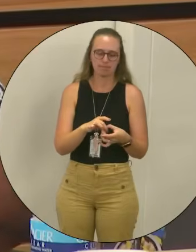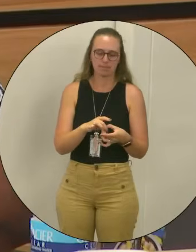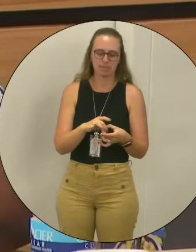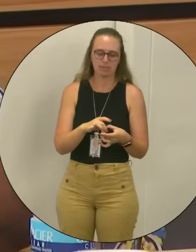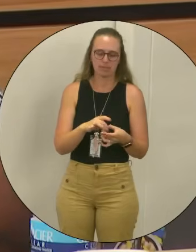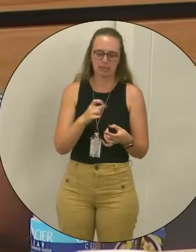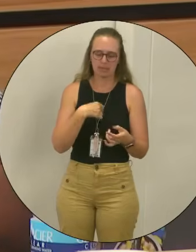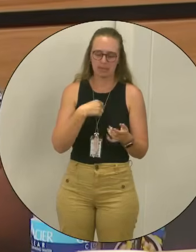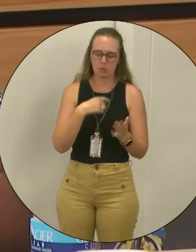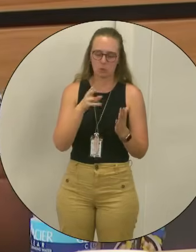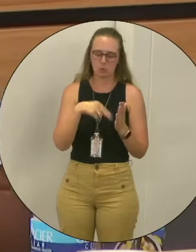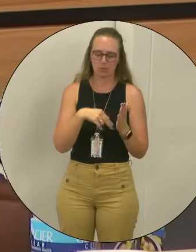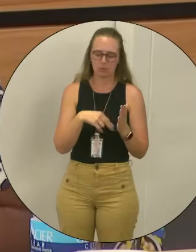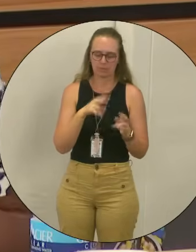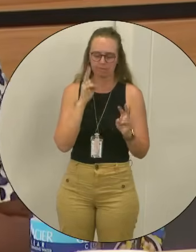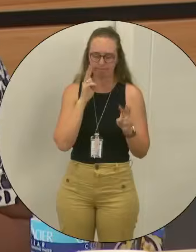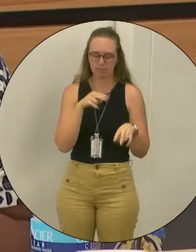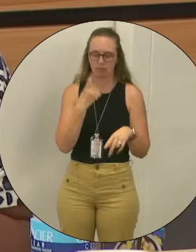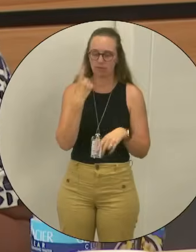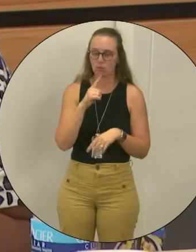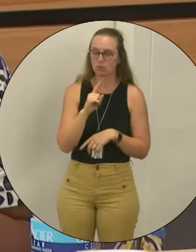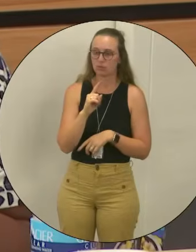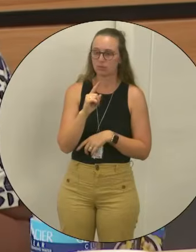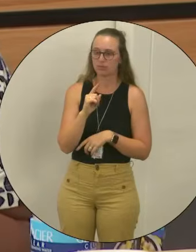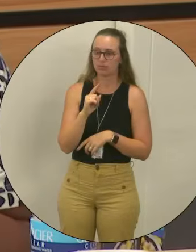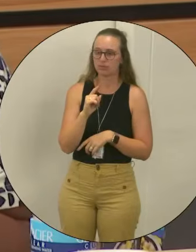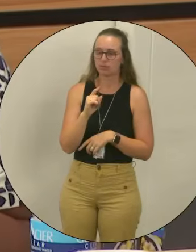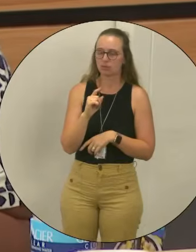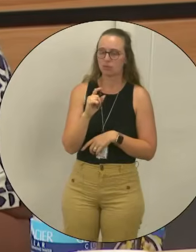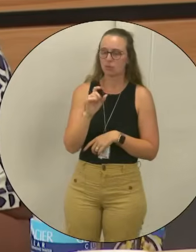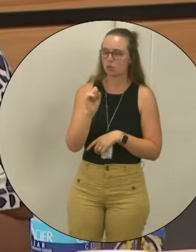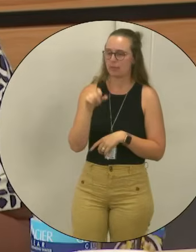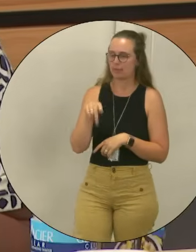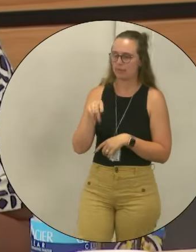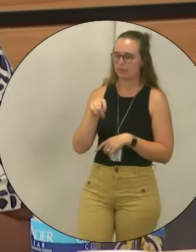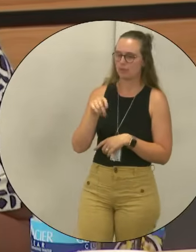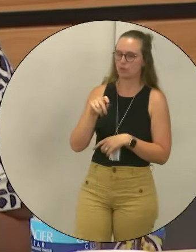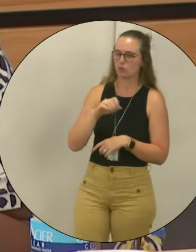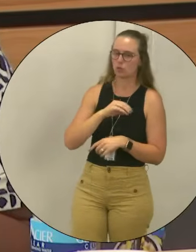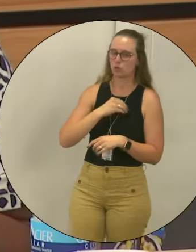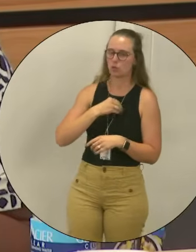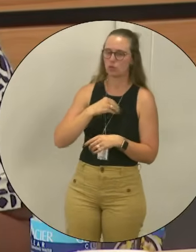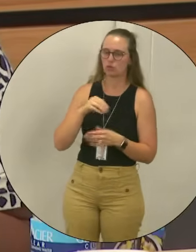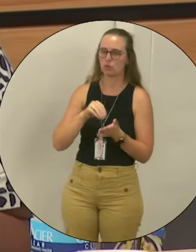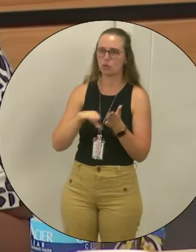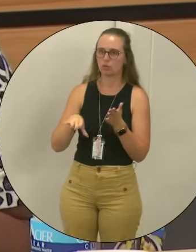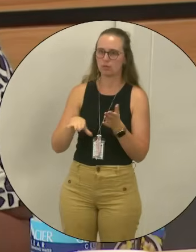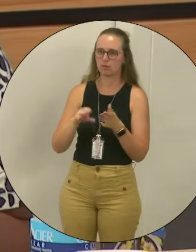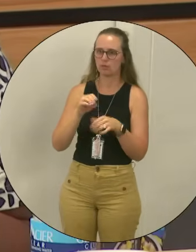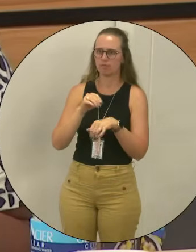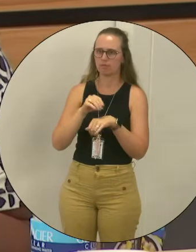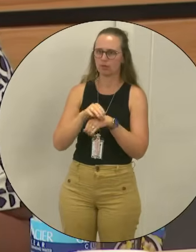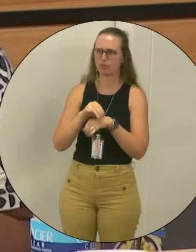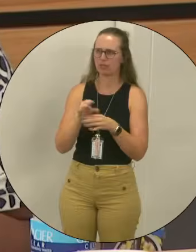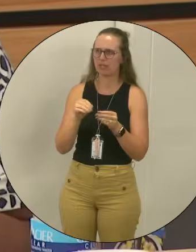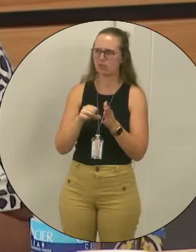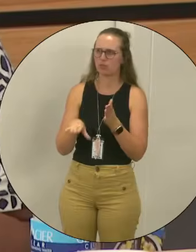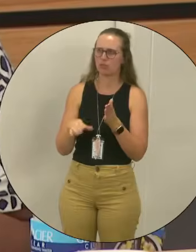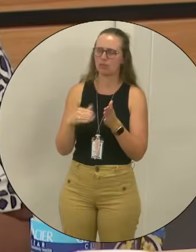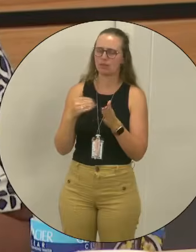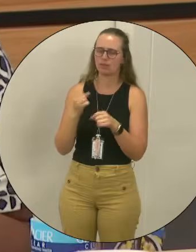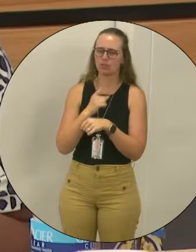notes. For the Superintendent Student Advisory Council, how will we ensure that there are